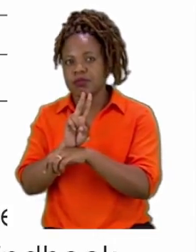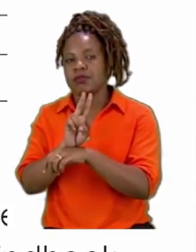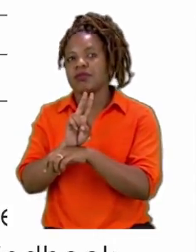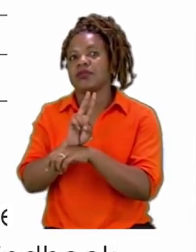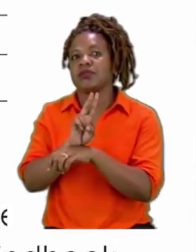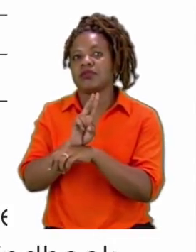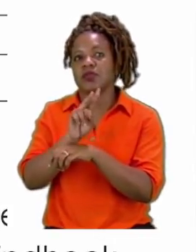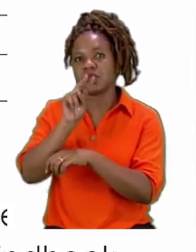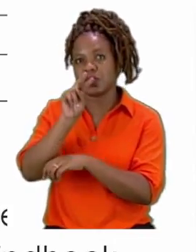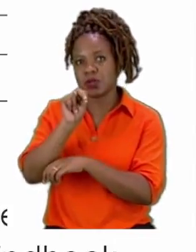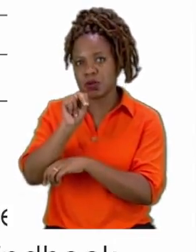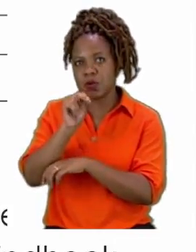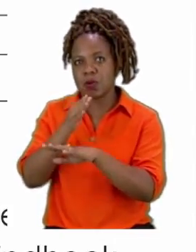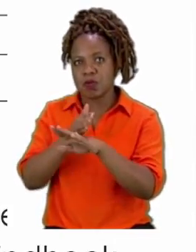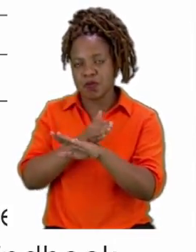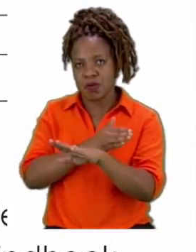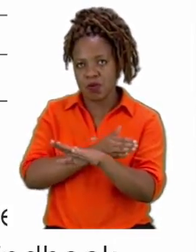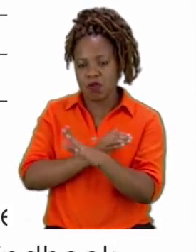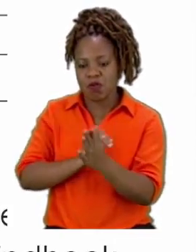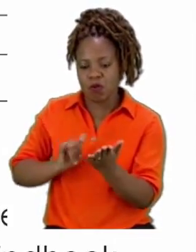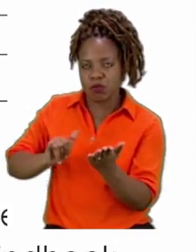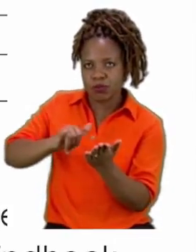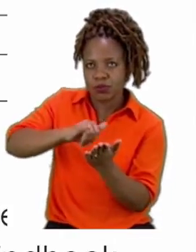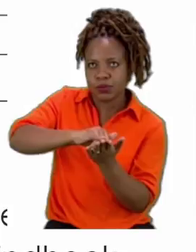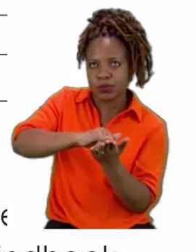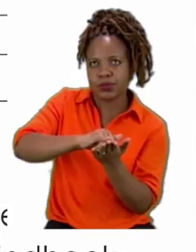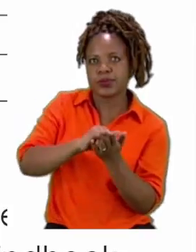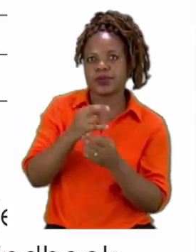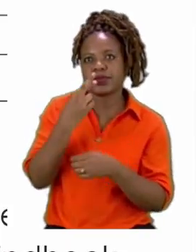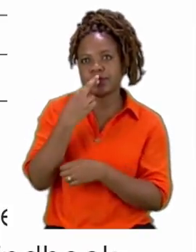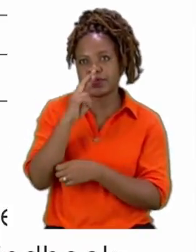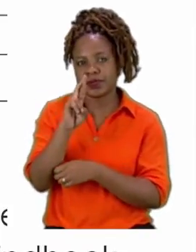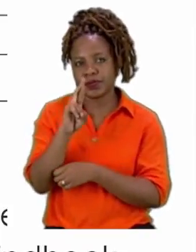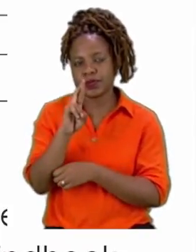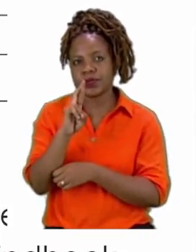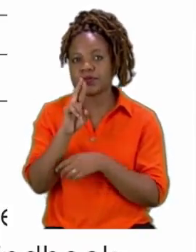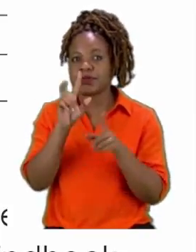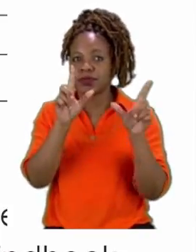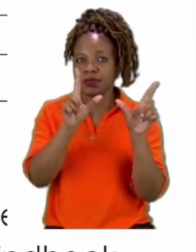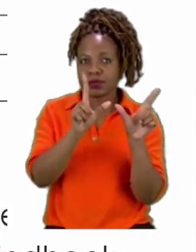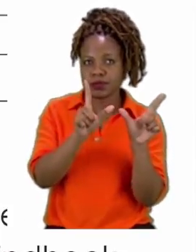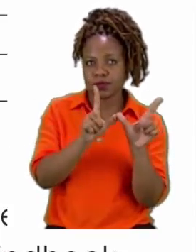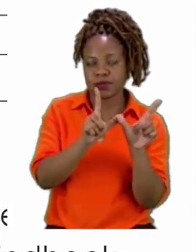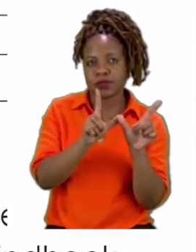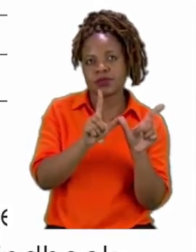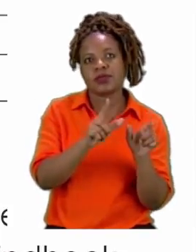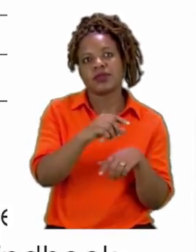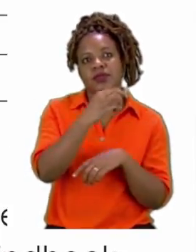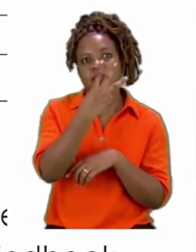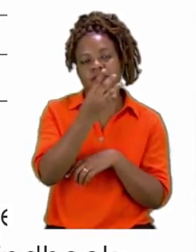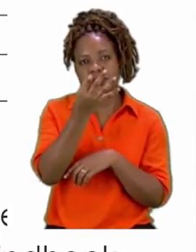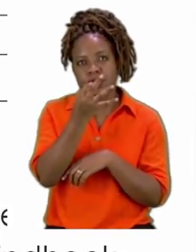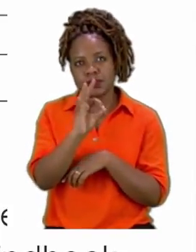in Rundu. In Windhoek, 39 passengers got off, and